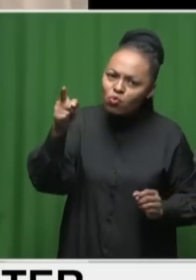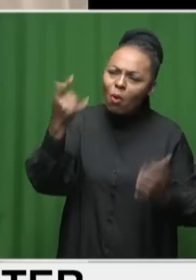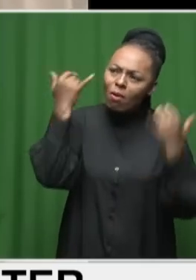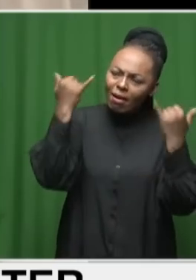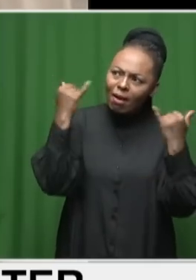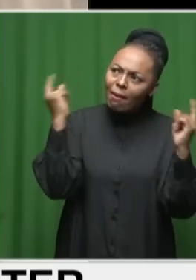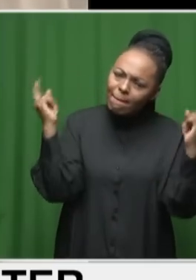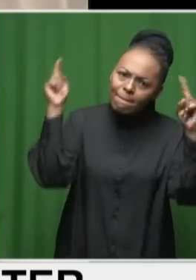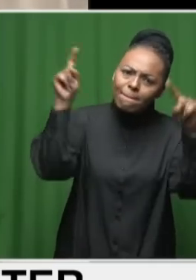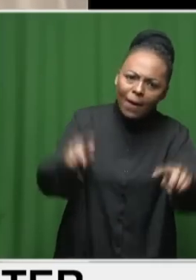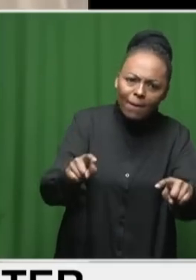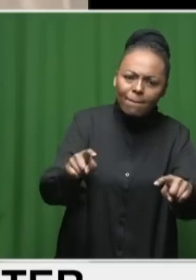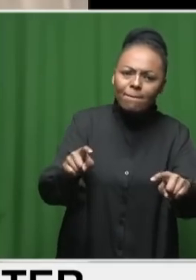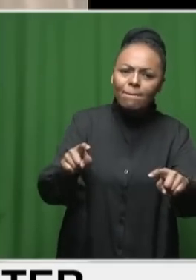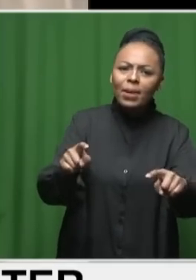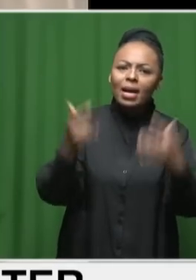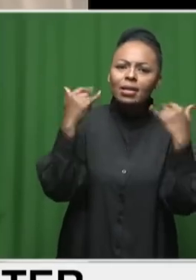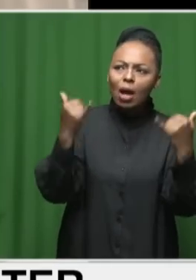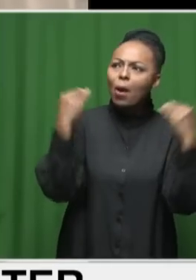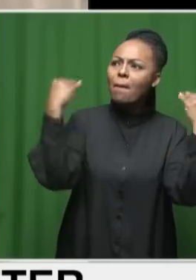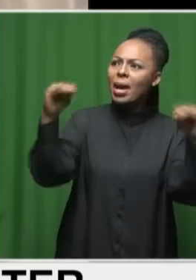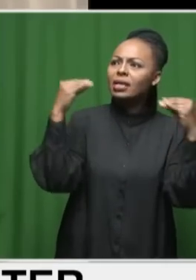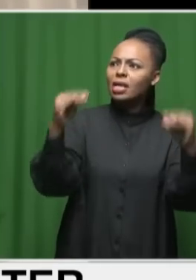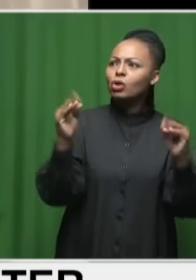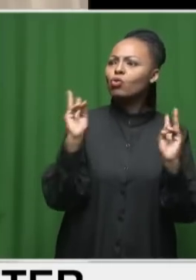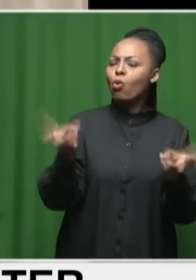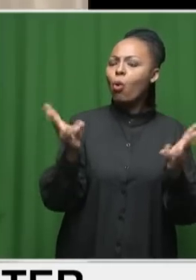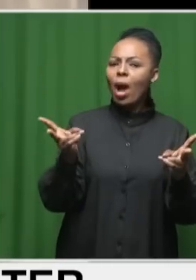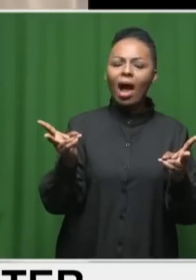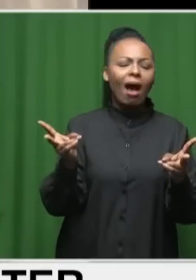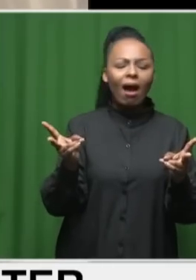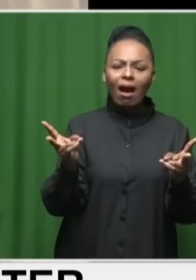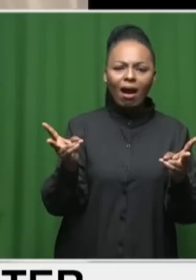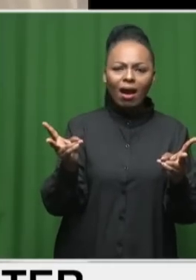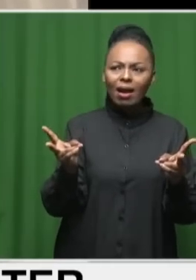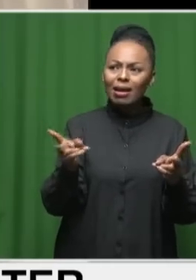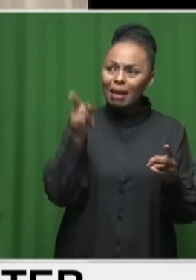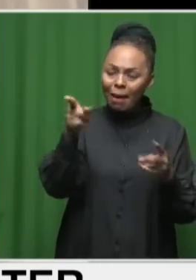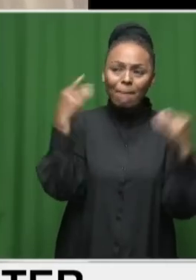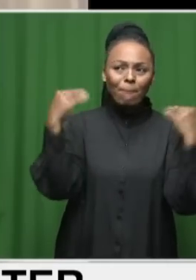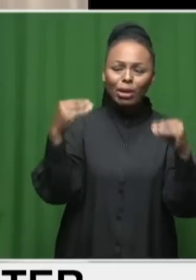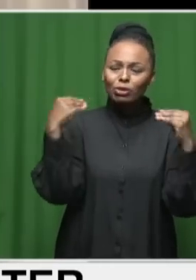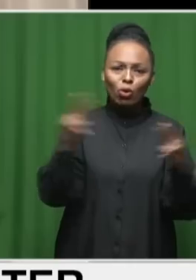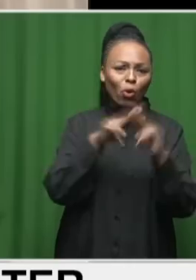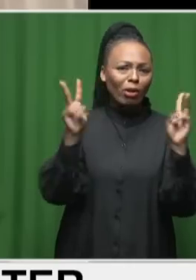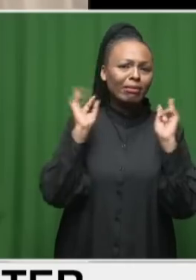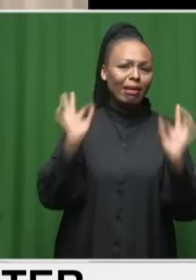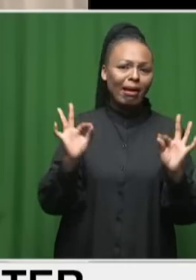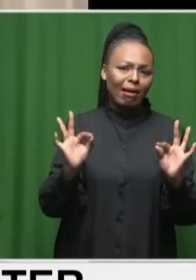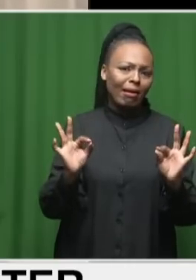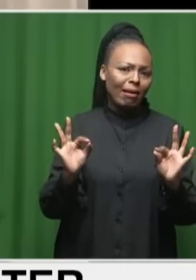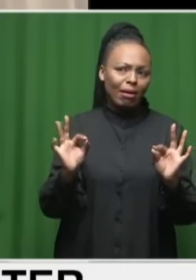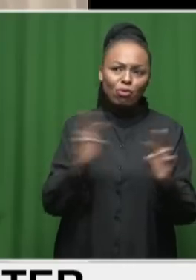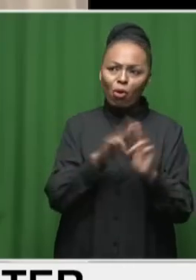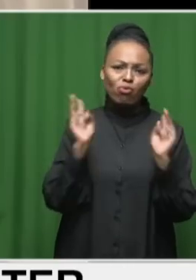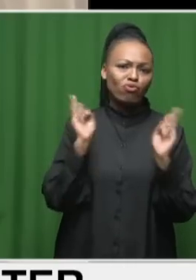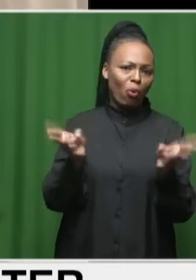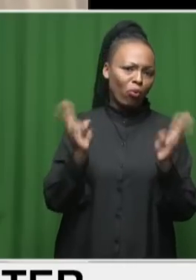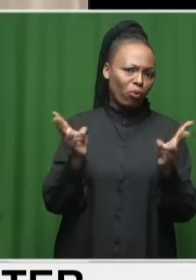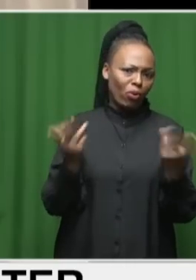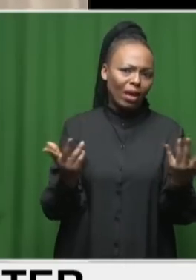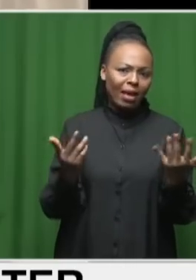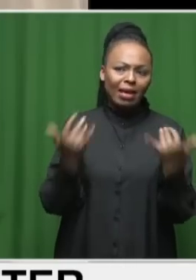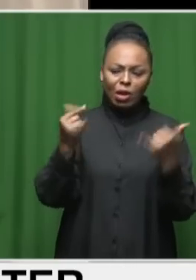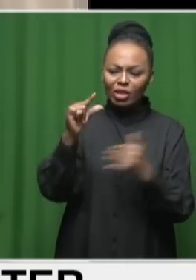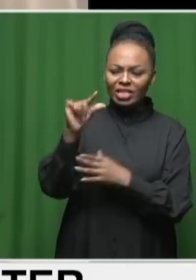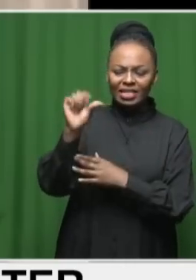know, this cannot be business as usual. This is business unusual. The DCS needs to take back